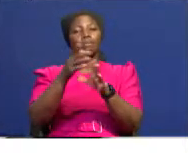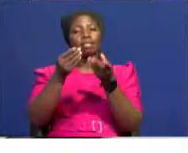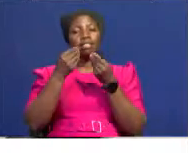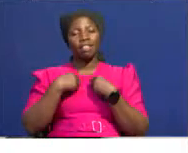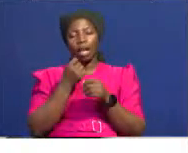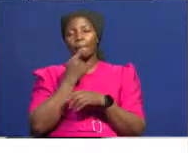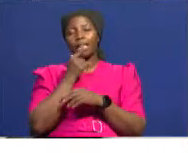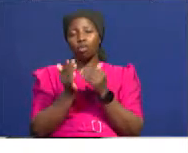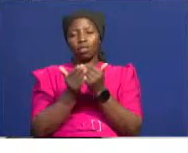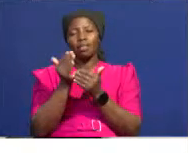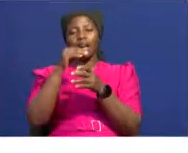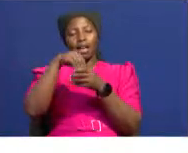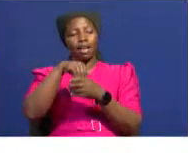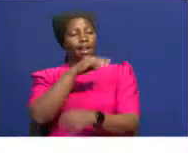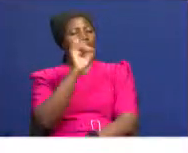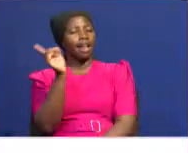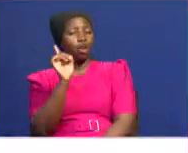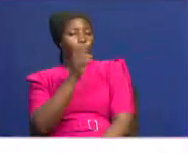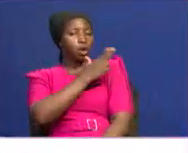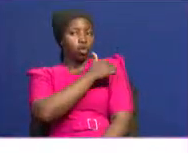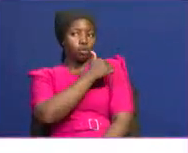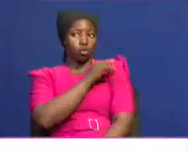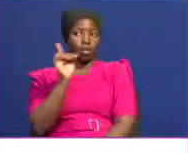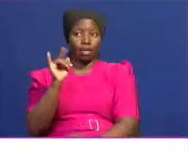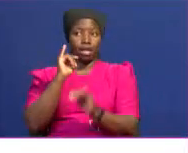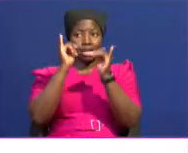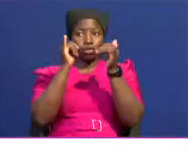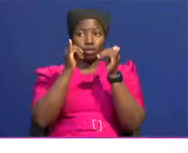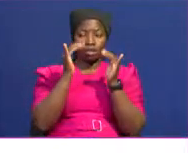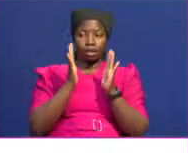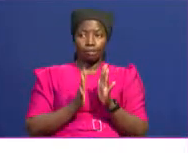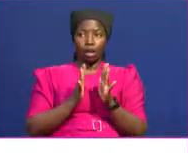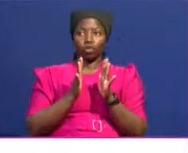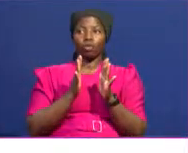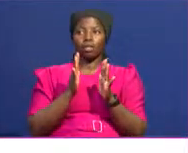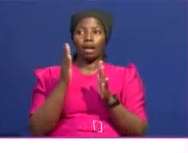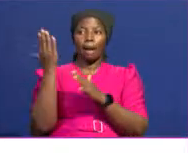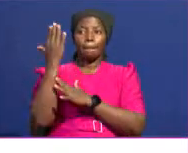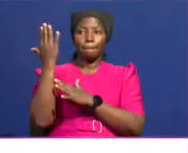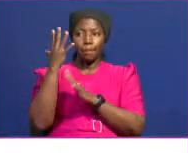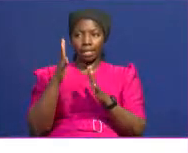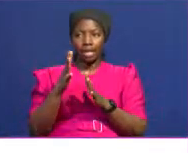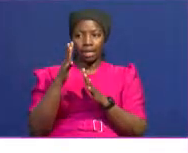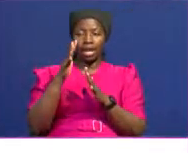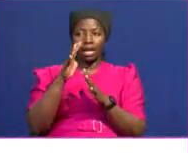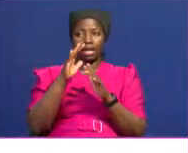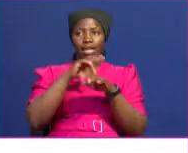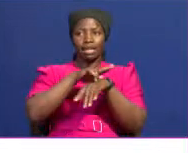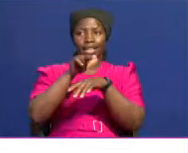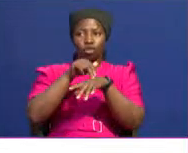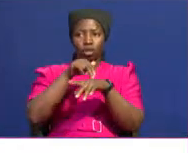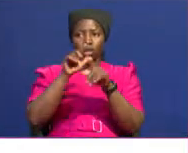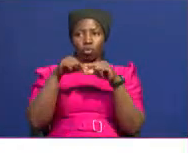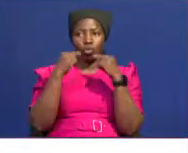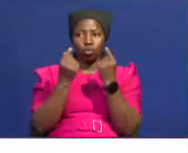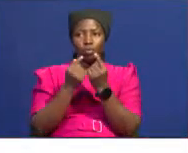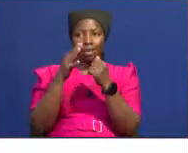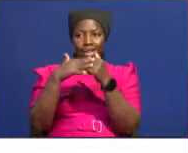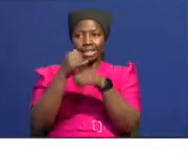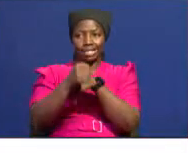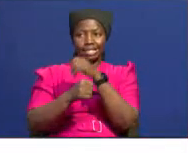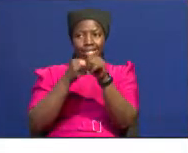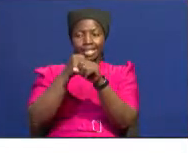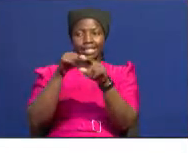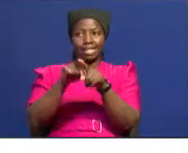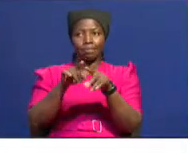a Nairobi hospital. Oyer, a news anchor and presenter at Standard Group for 9 years, was also certified a psychologist